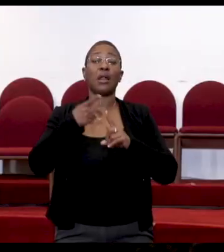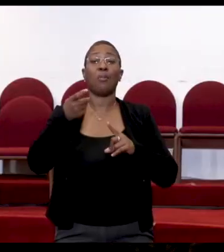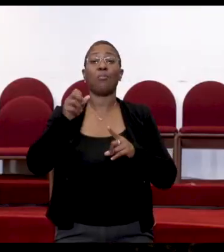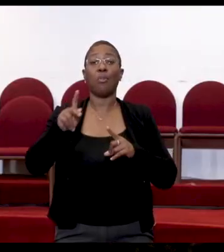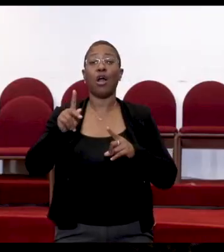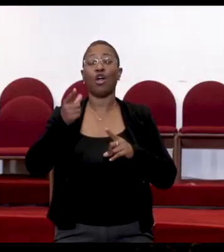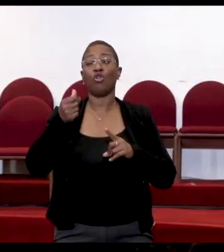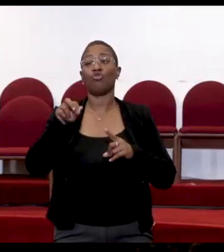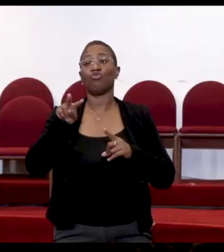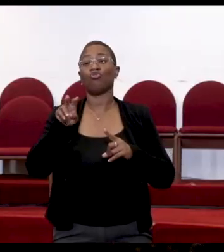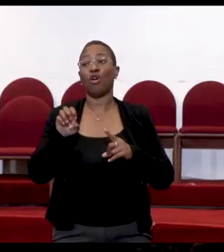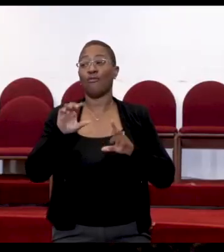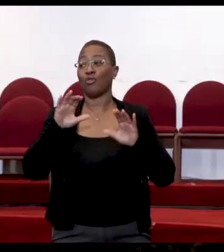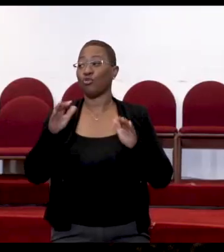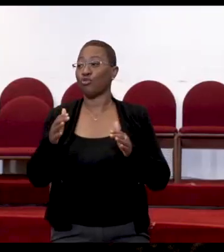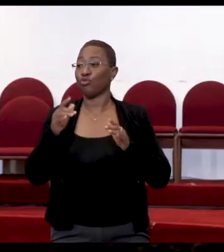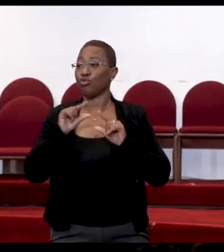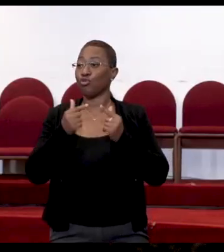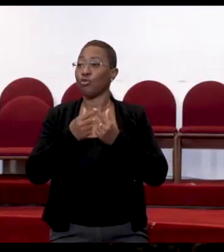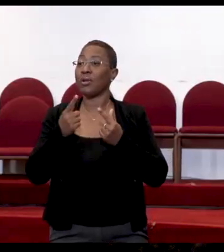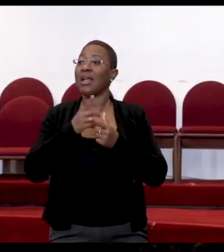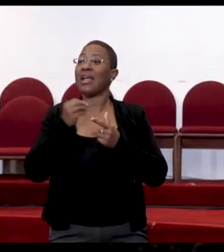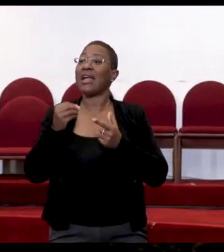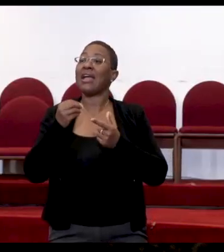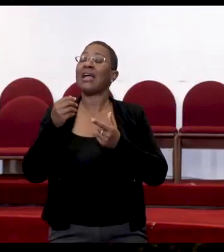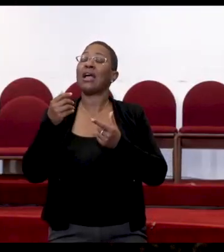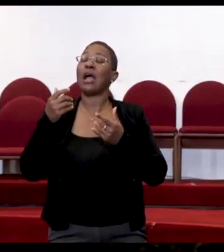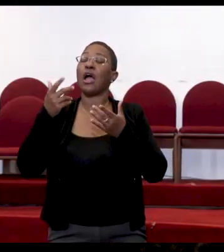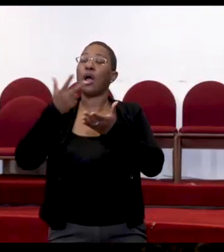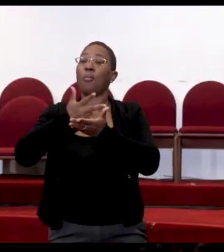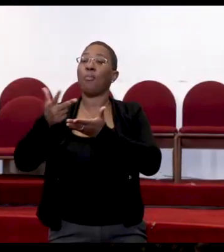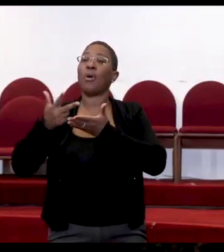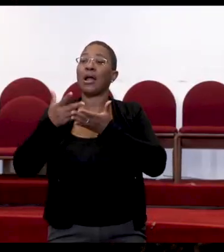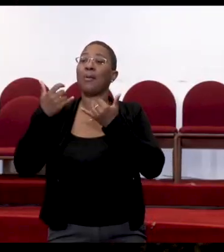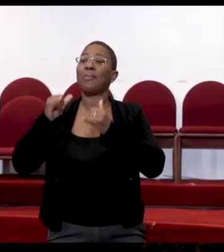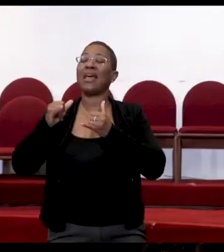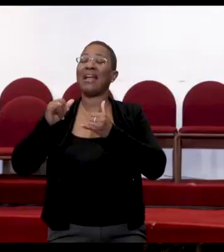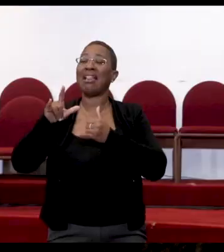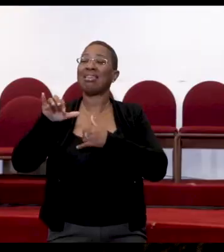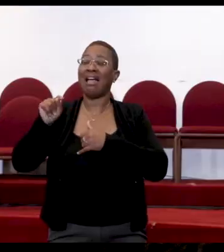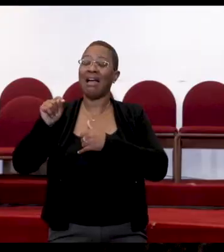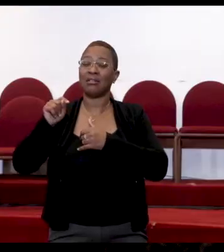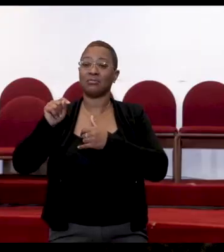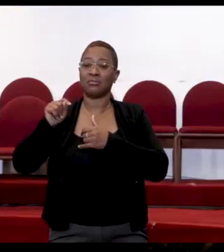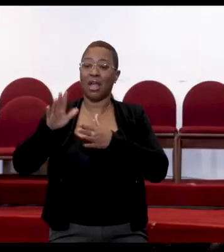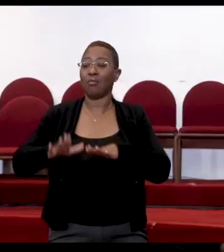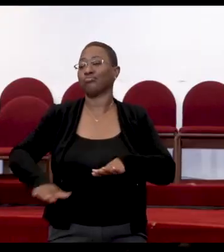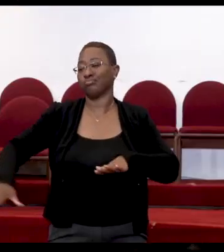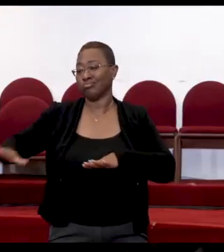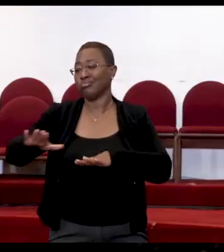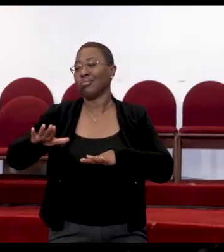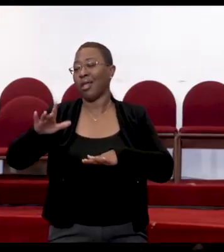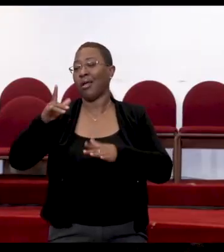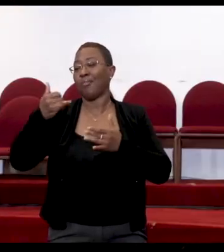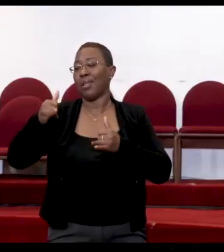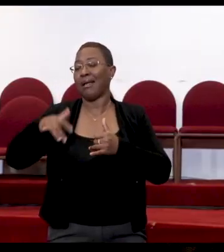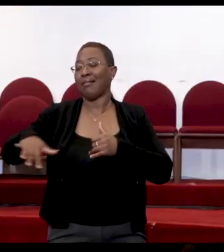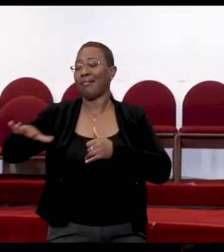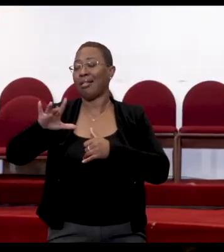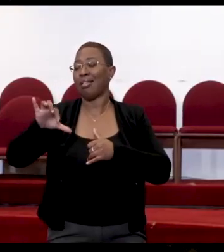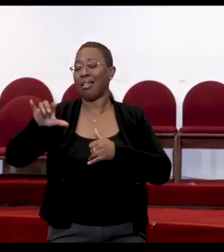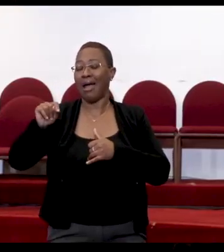group and bringing a parking lot, a play lot to the neighborhood, and then also working with the city, BC, to